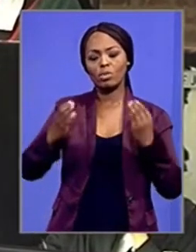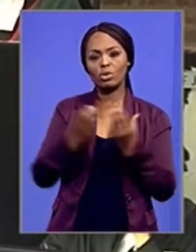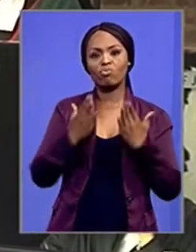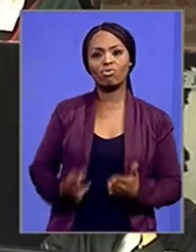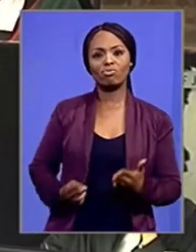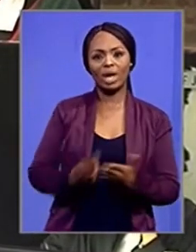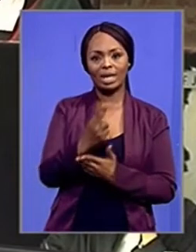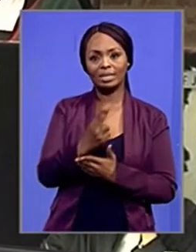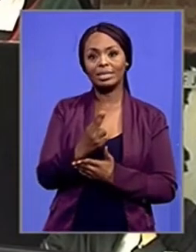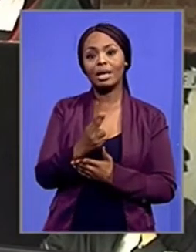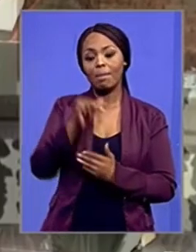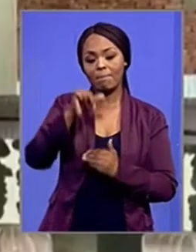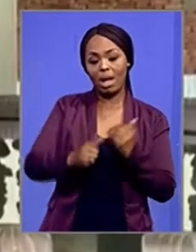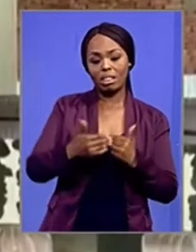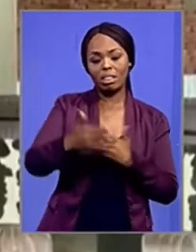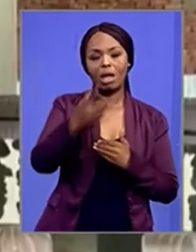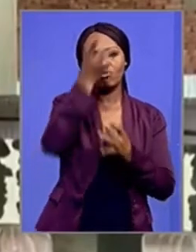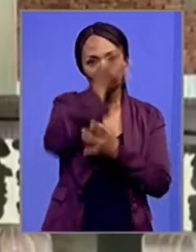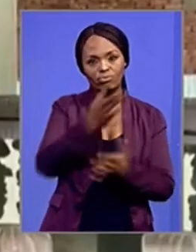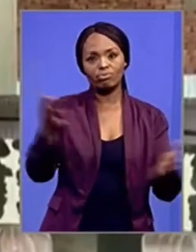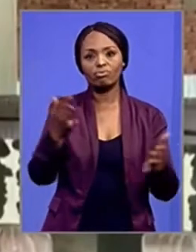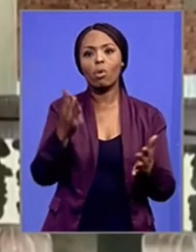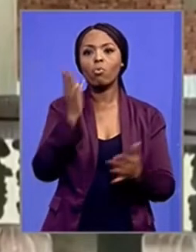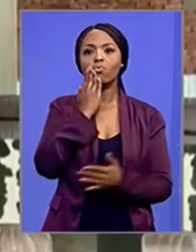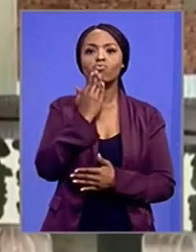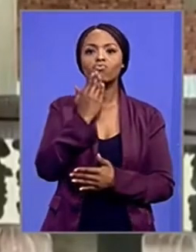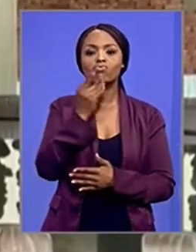tla etswa bekeng ena. I am not sure